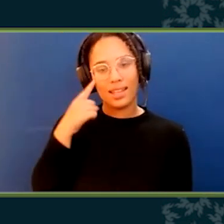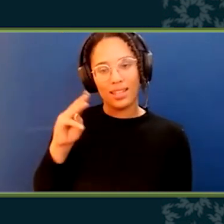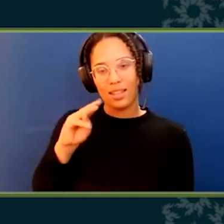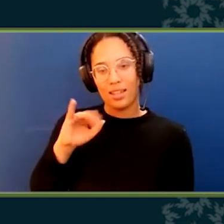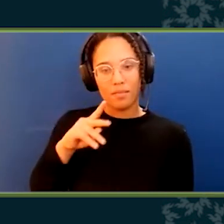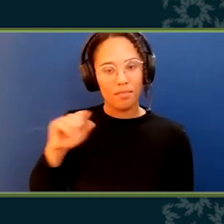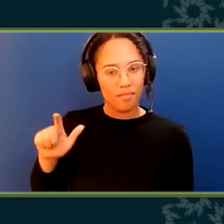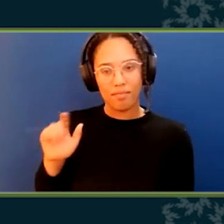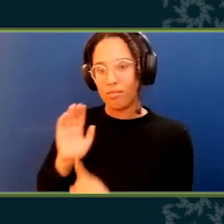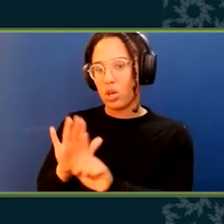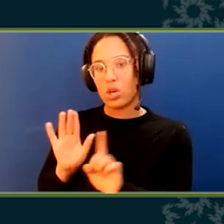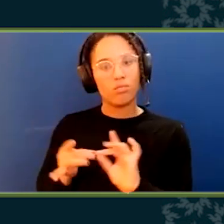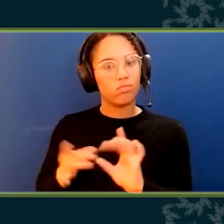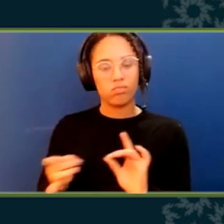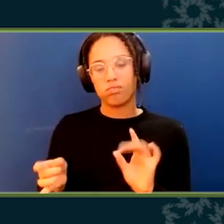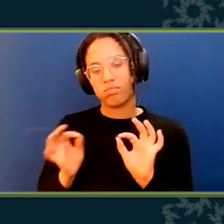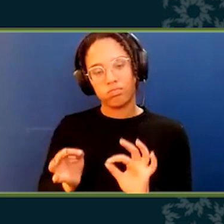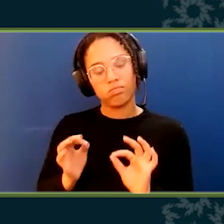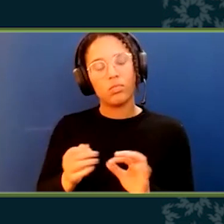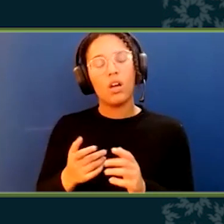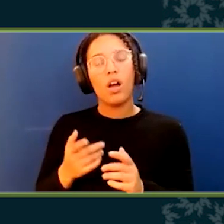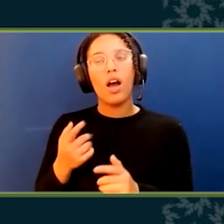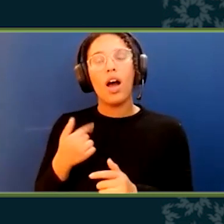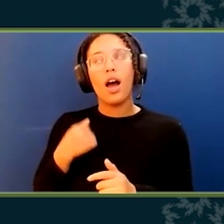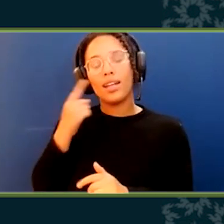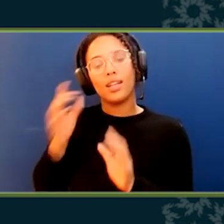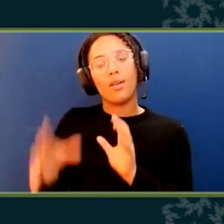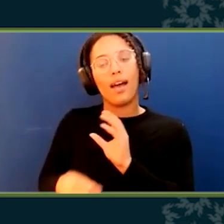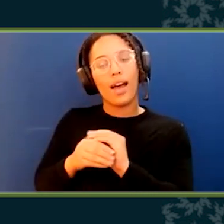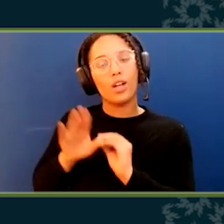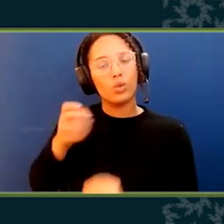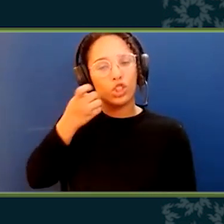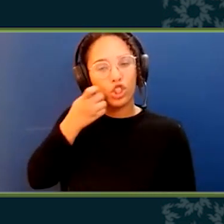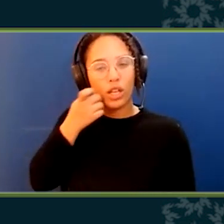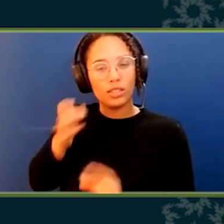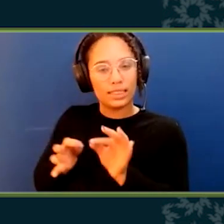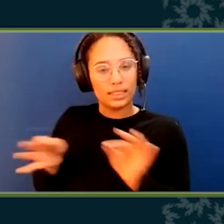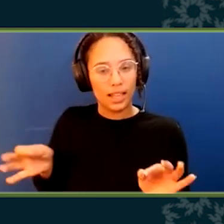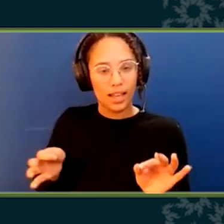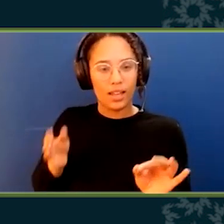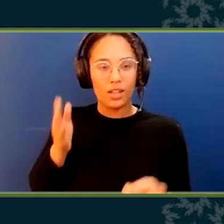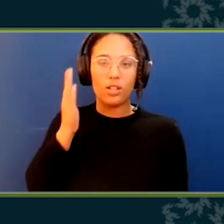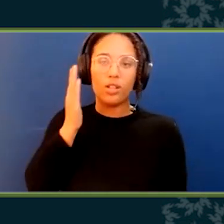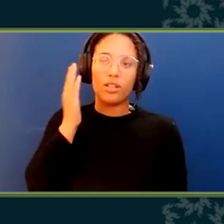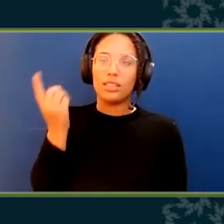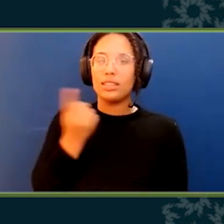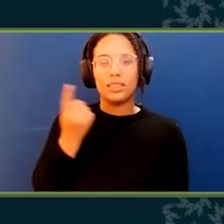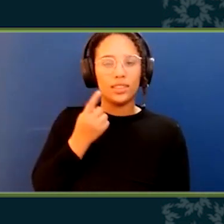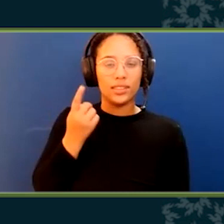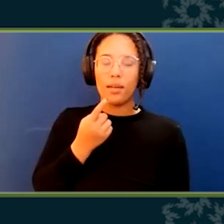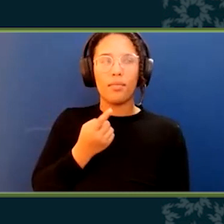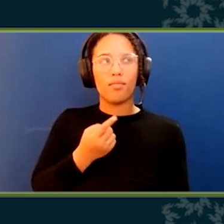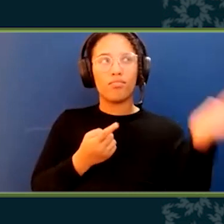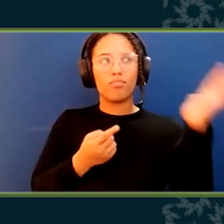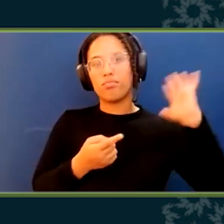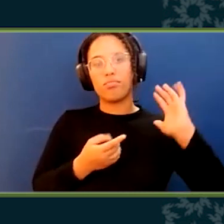the only thing that I will add to what you said last is just this analogy that someone threw at me a couple of years ago about, like,